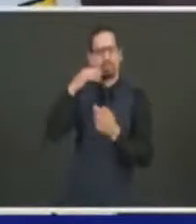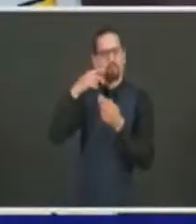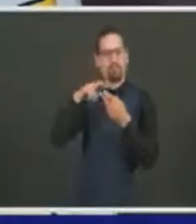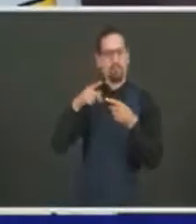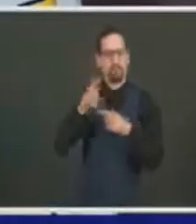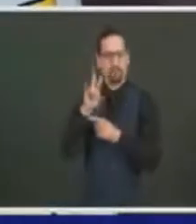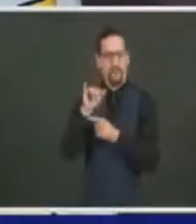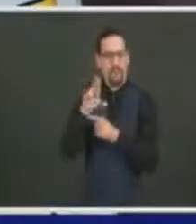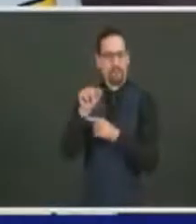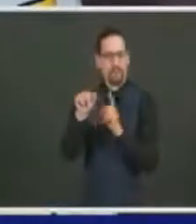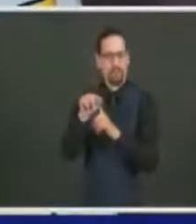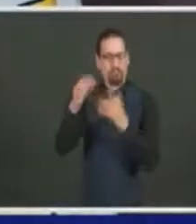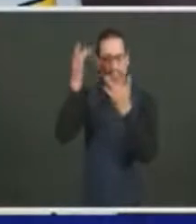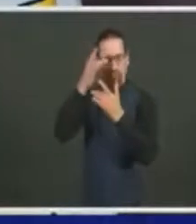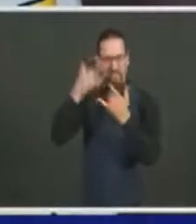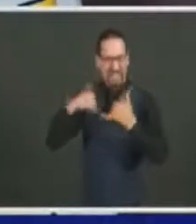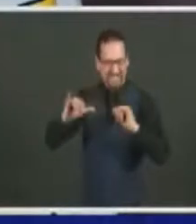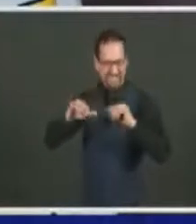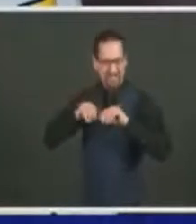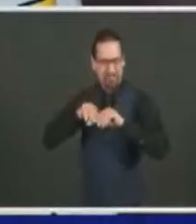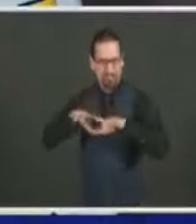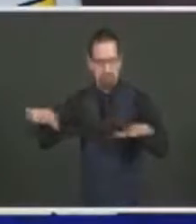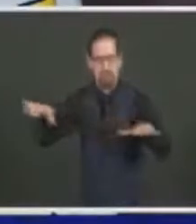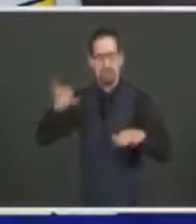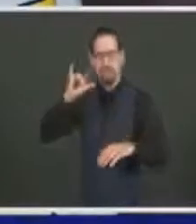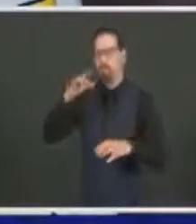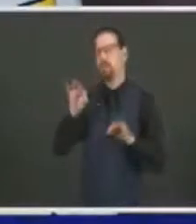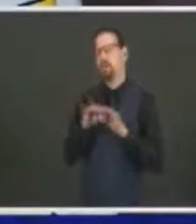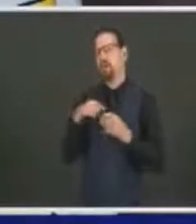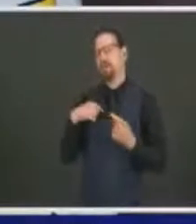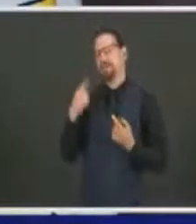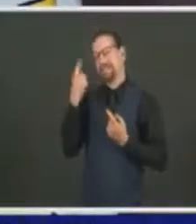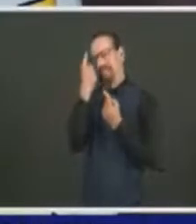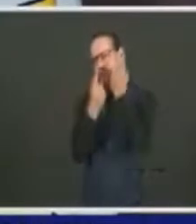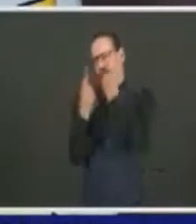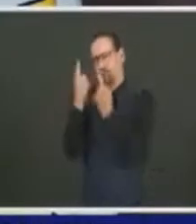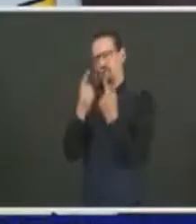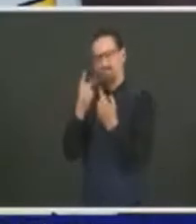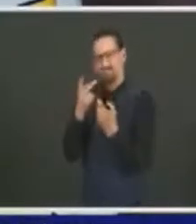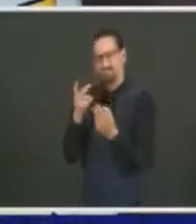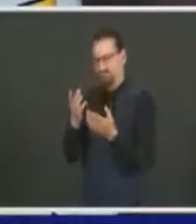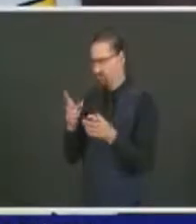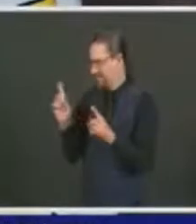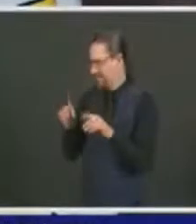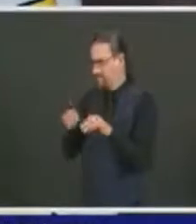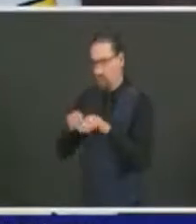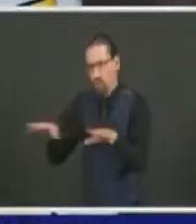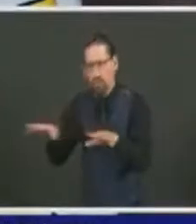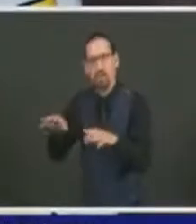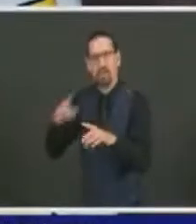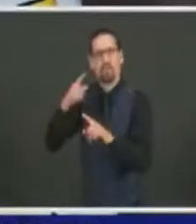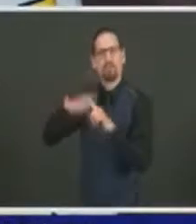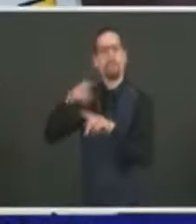we have to get people back to work. And so many small businesses are on the verge of not surviving.